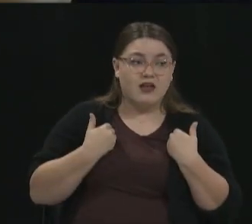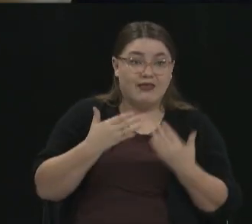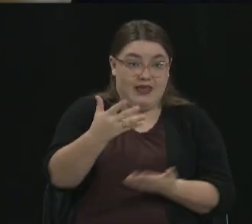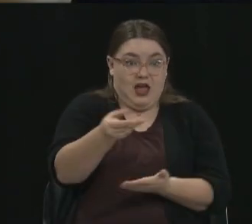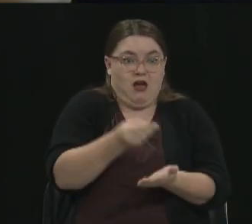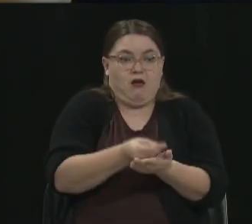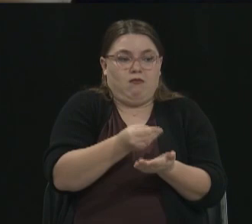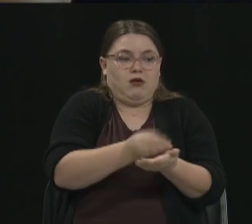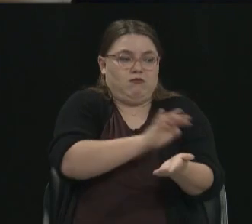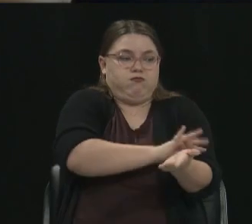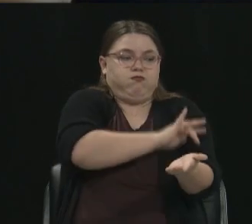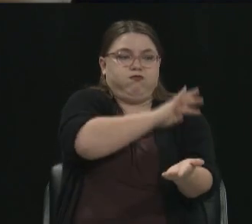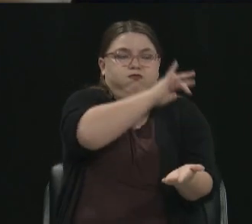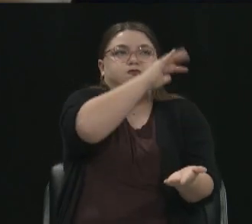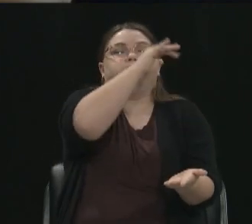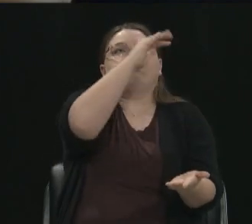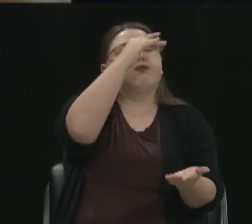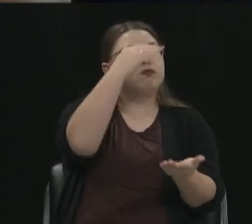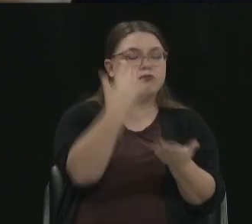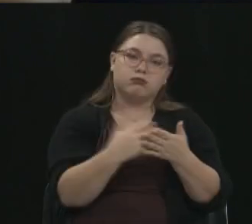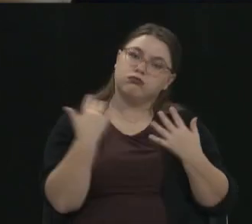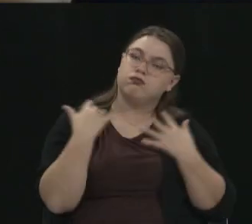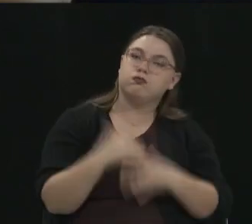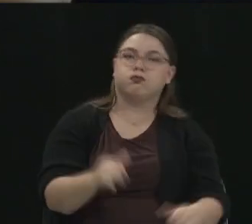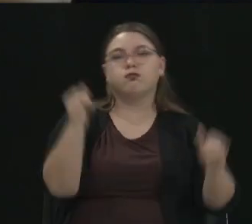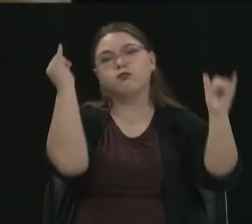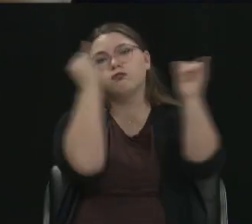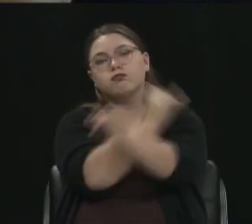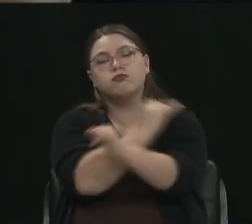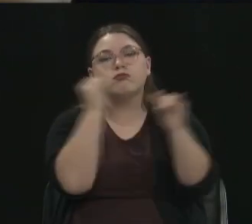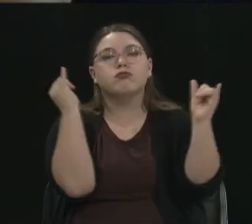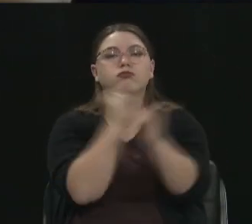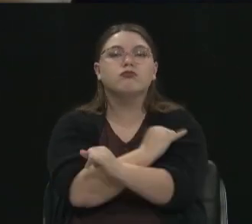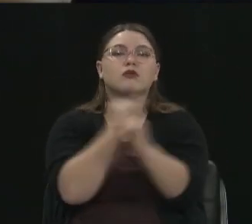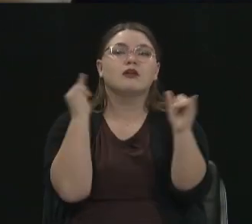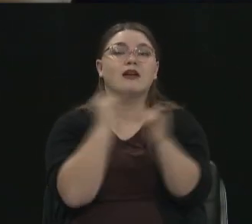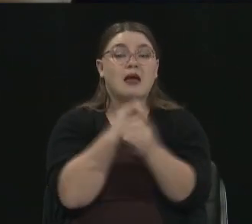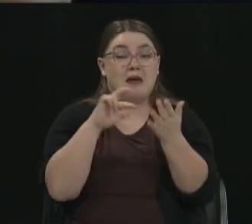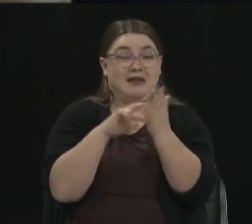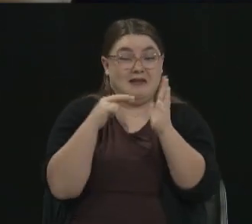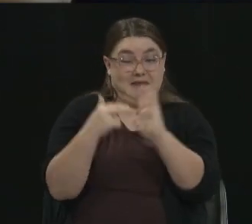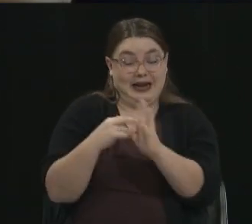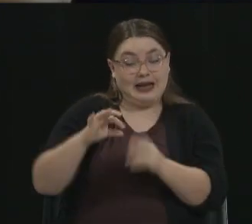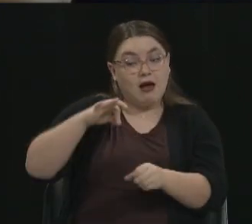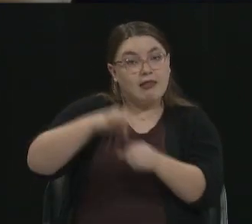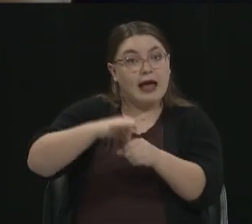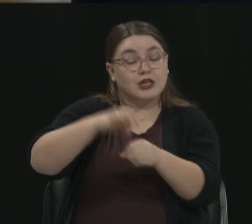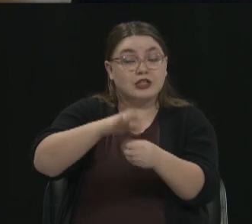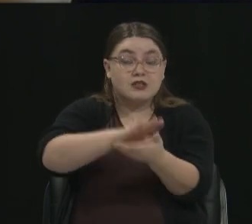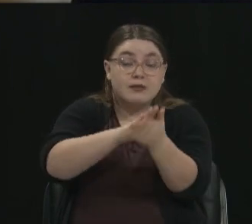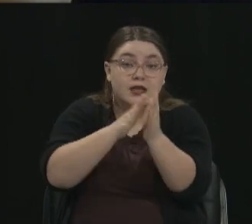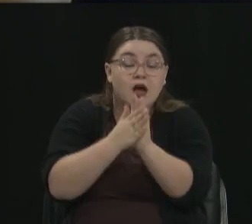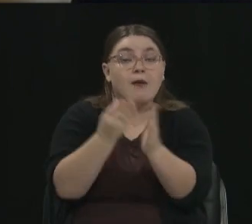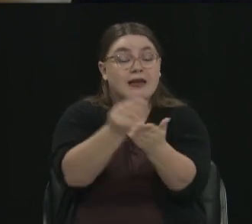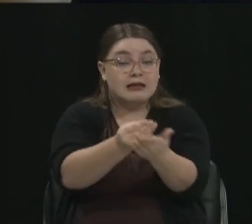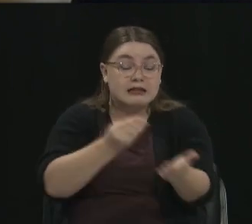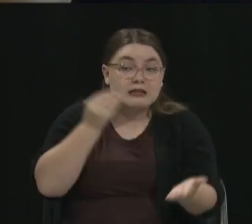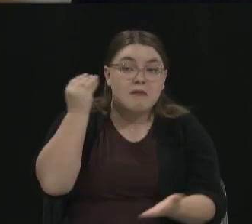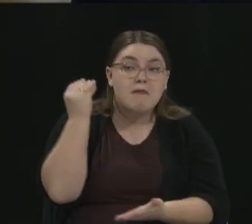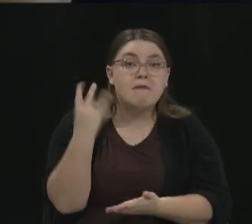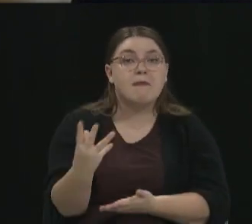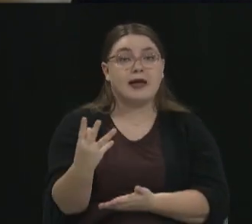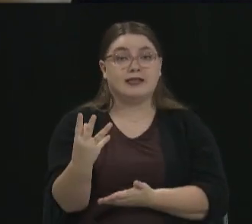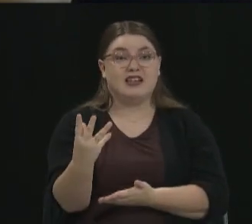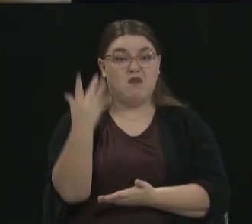rate of inflation. So elections have got enormously more expensive with all of this outside money